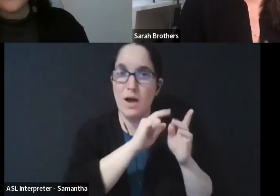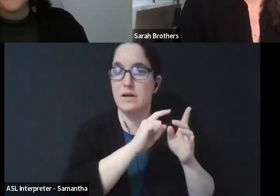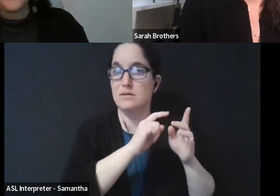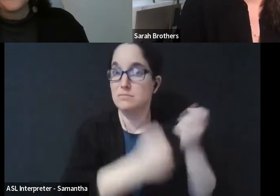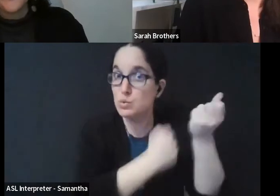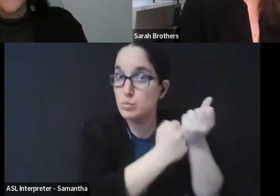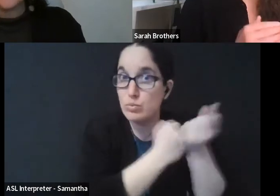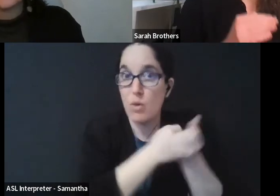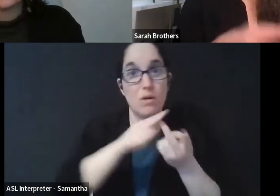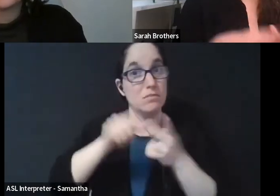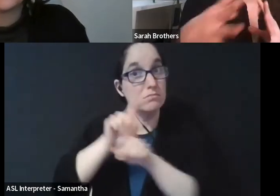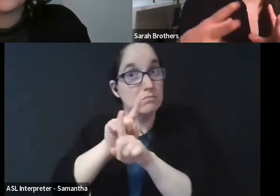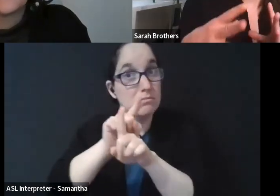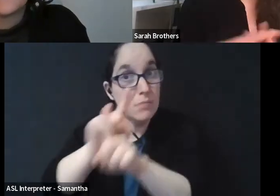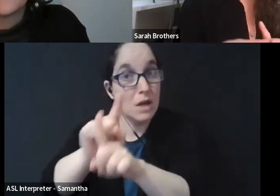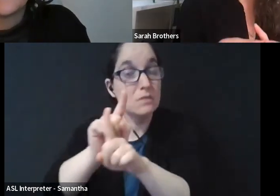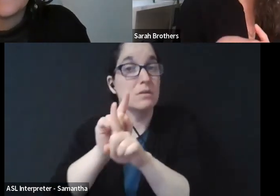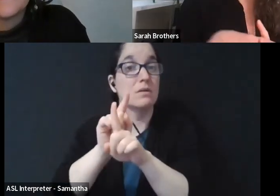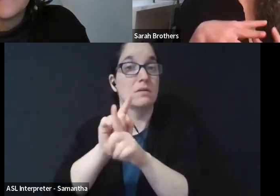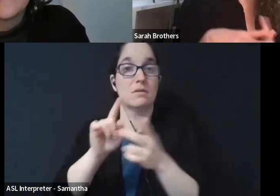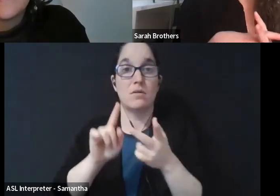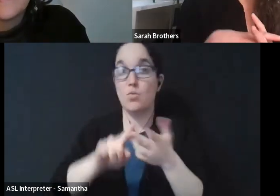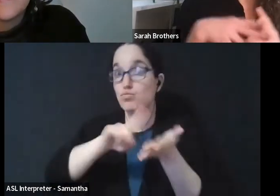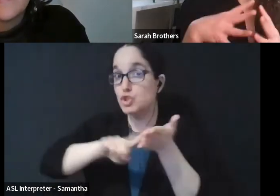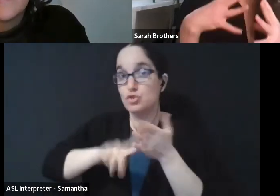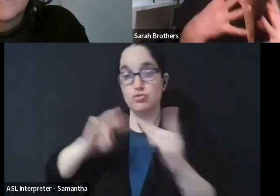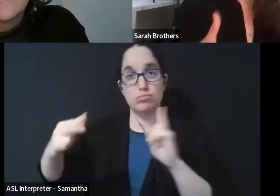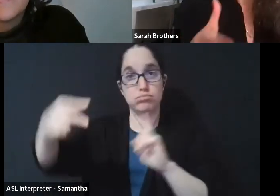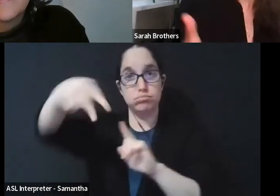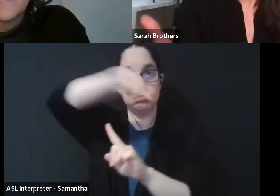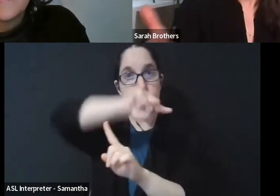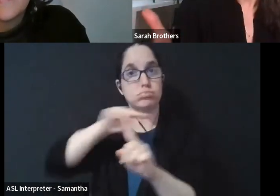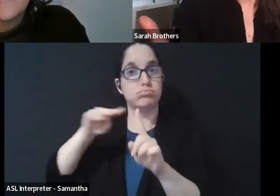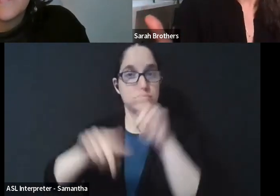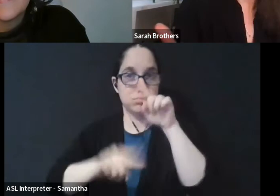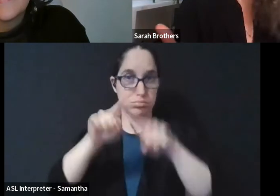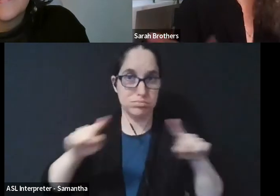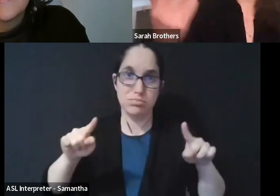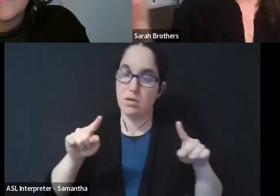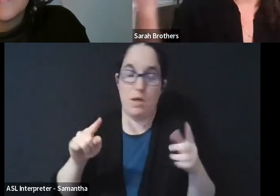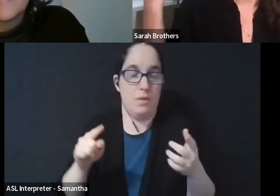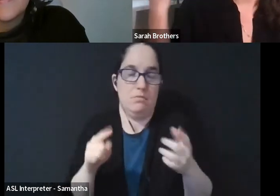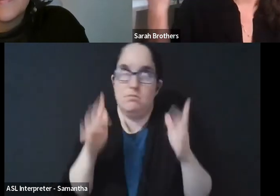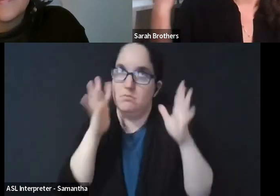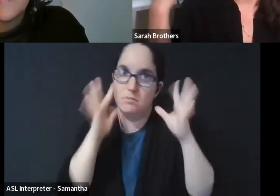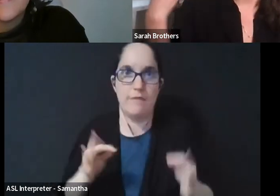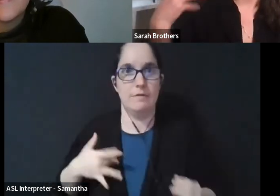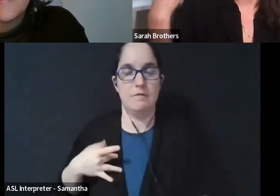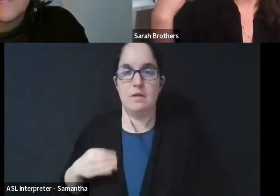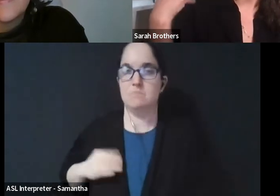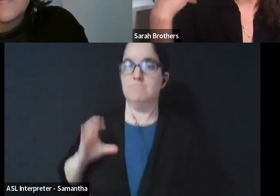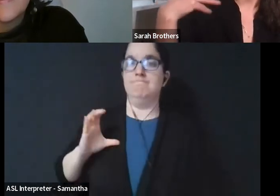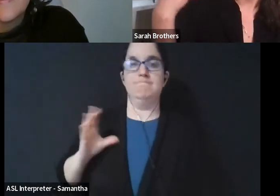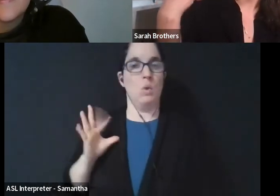thinking about the research process from multiple perspectives, which is incredibly rewarding to really think through like our